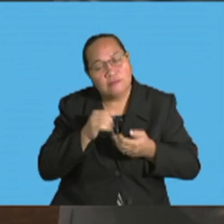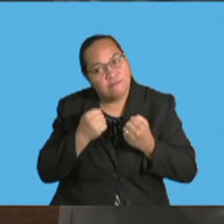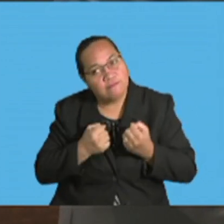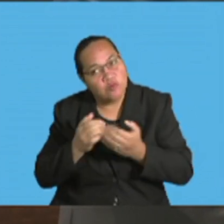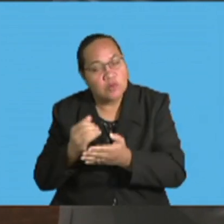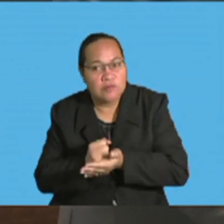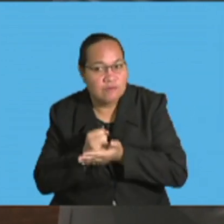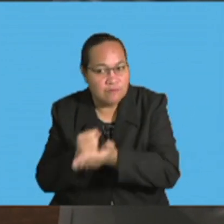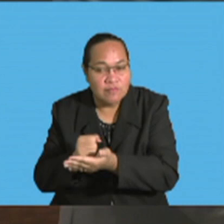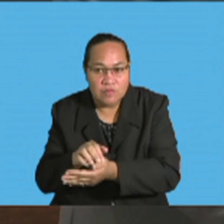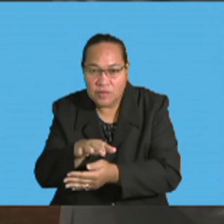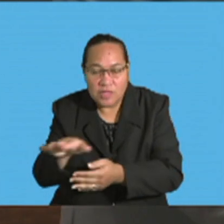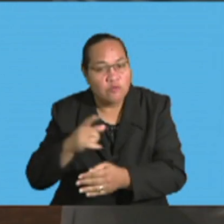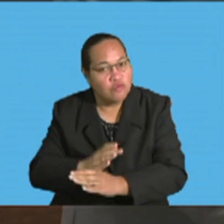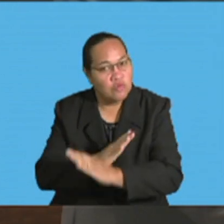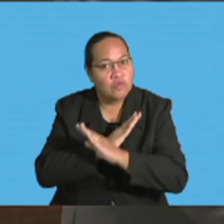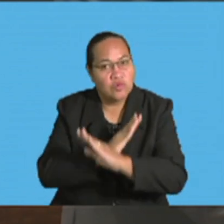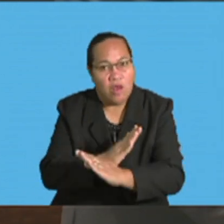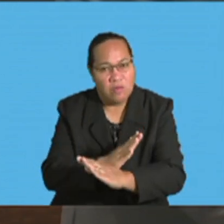long-standing plague on Fijian society.